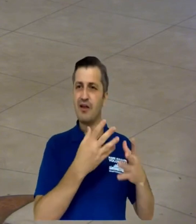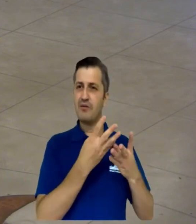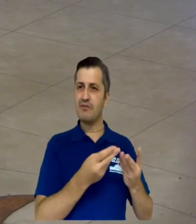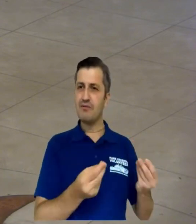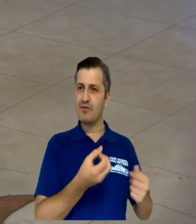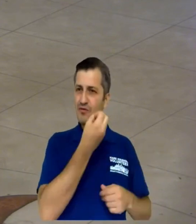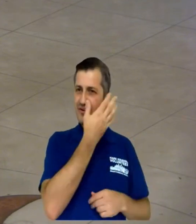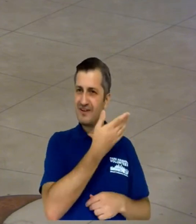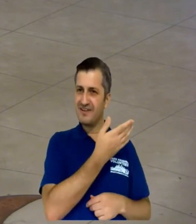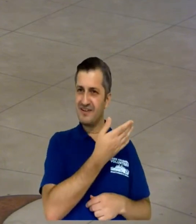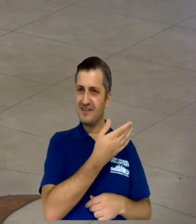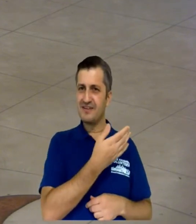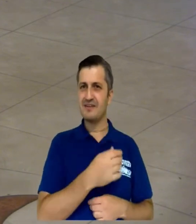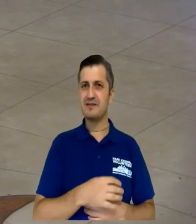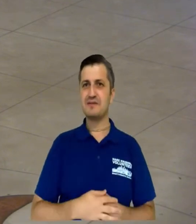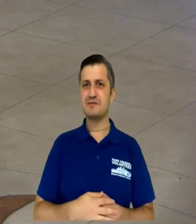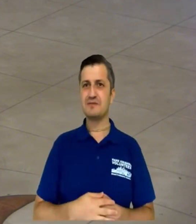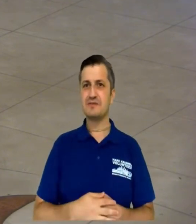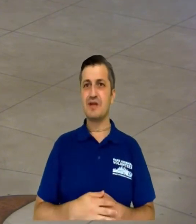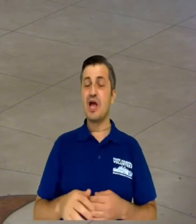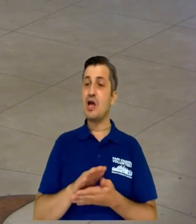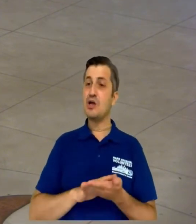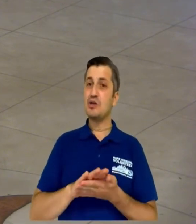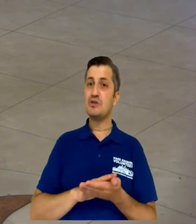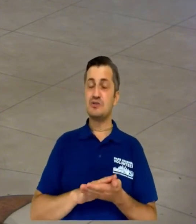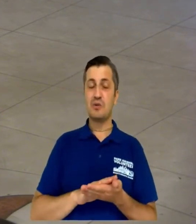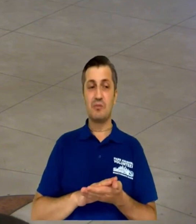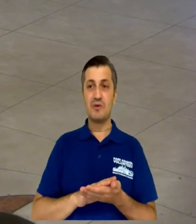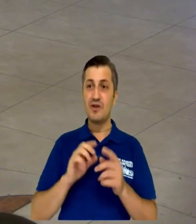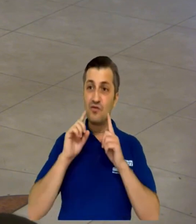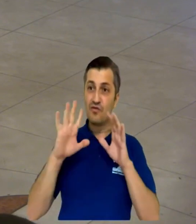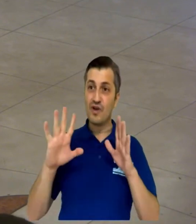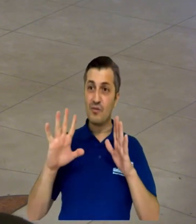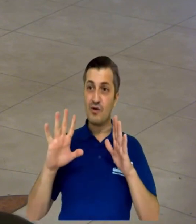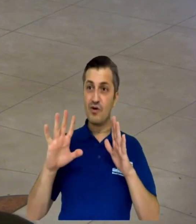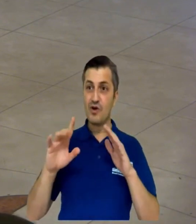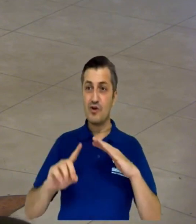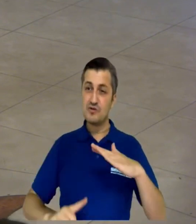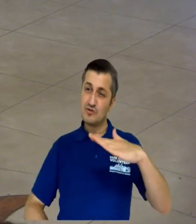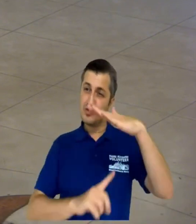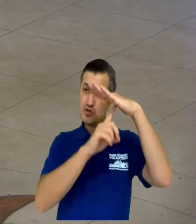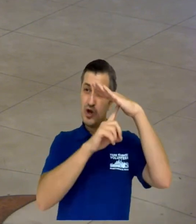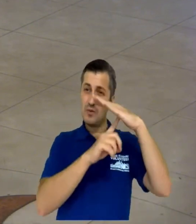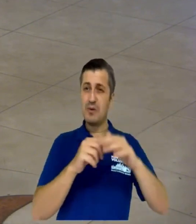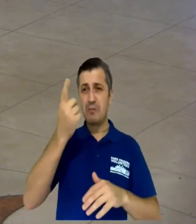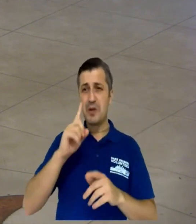it goes from, you go from being in the air, like everybody like praising you, being on the news,